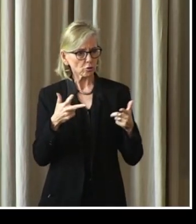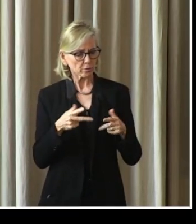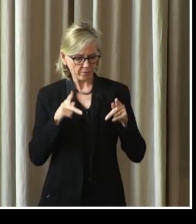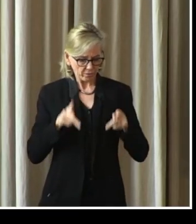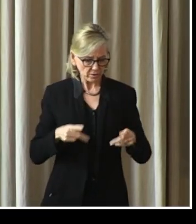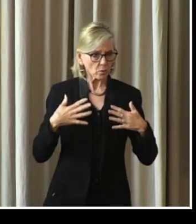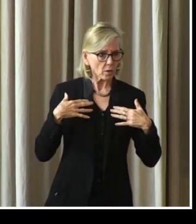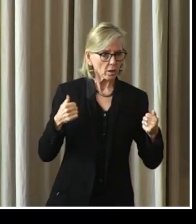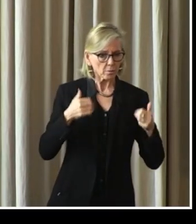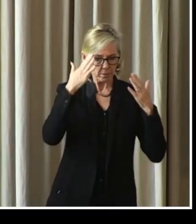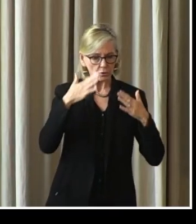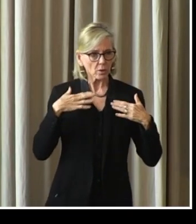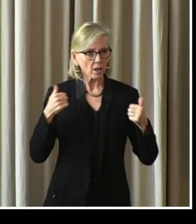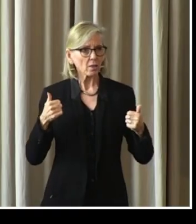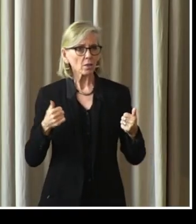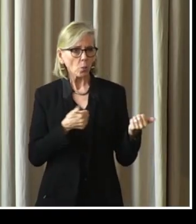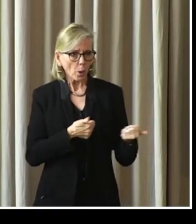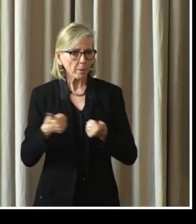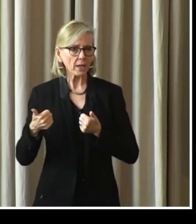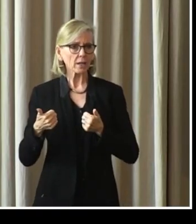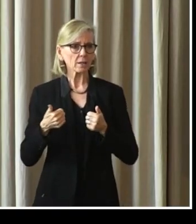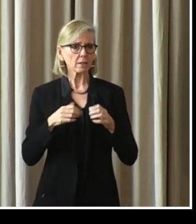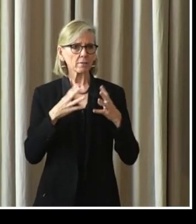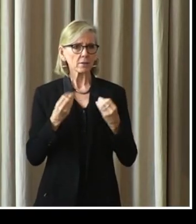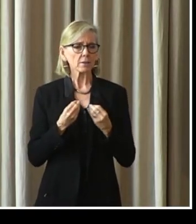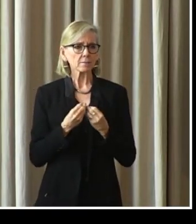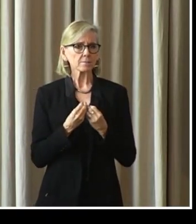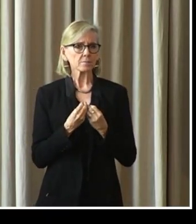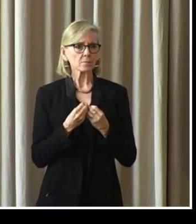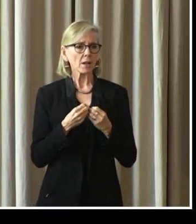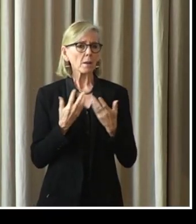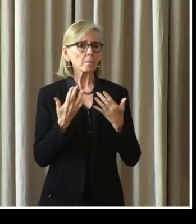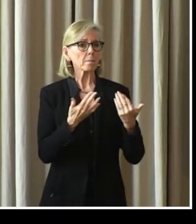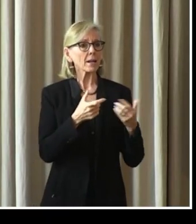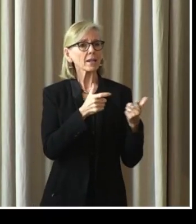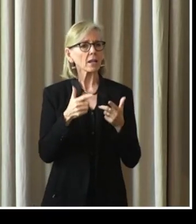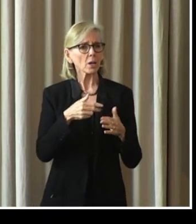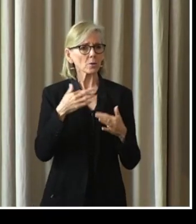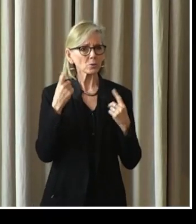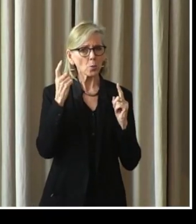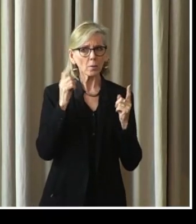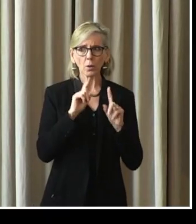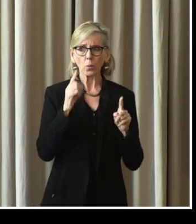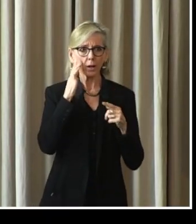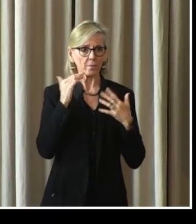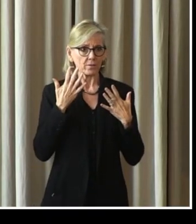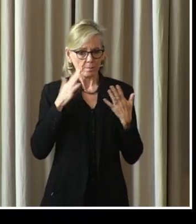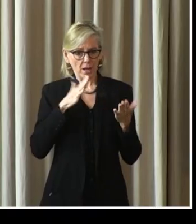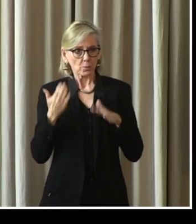health and well-being, and also many carers are concerned about what will happen when they can no longer care.